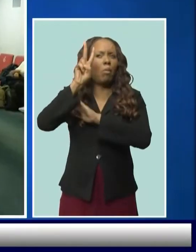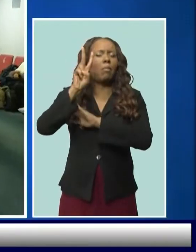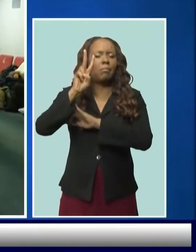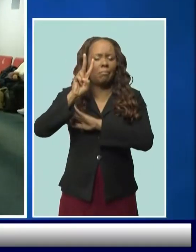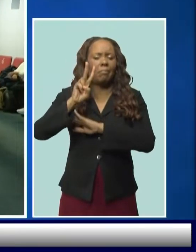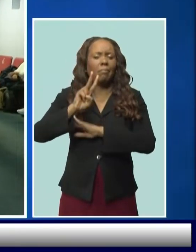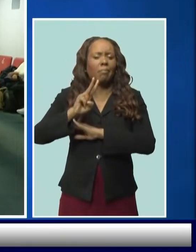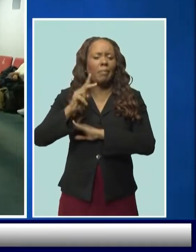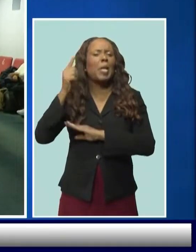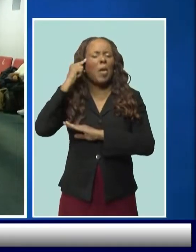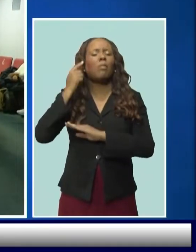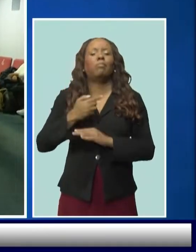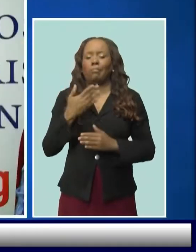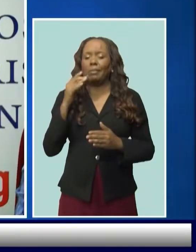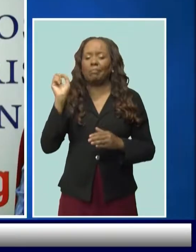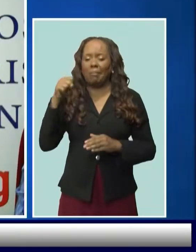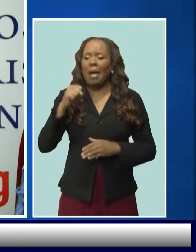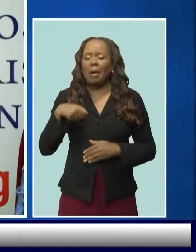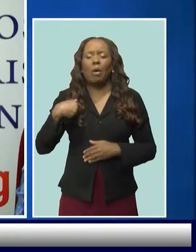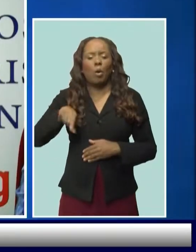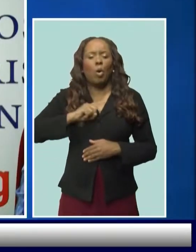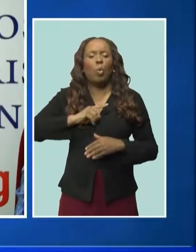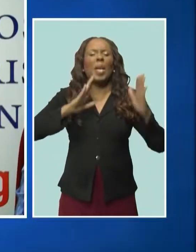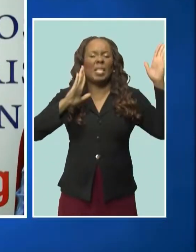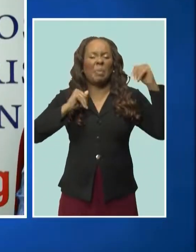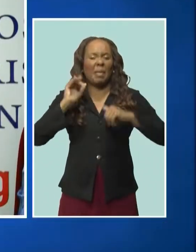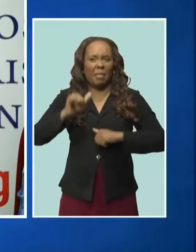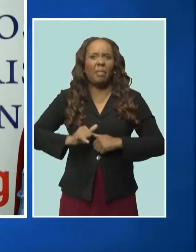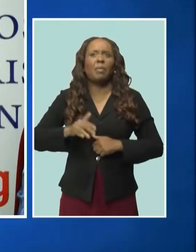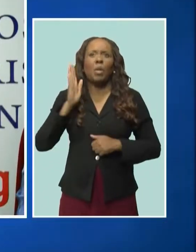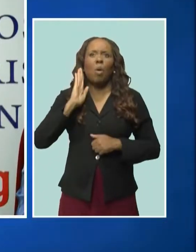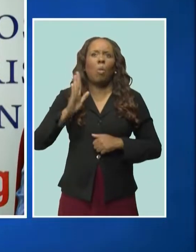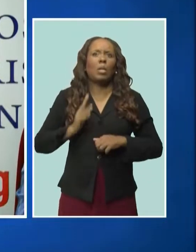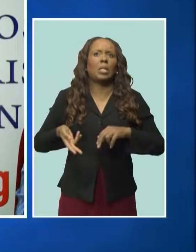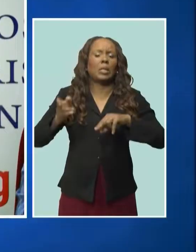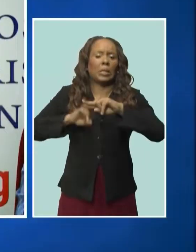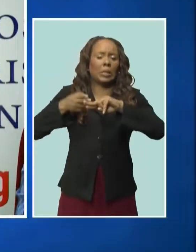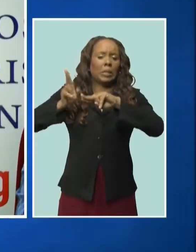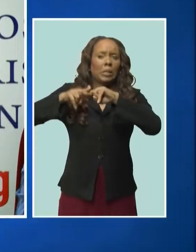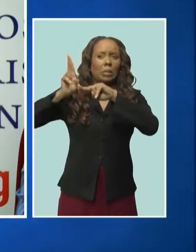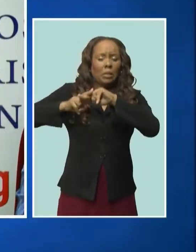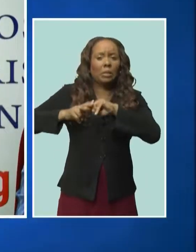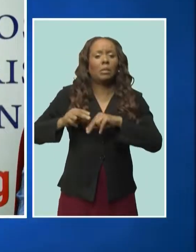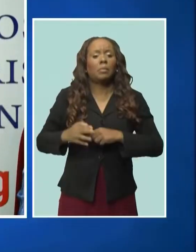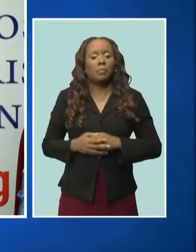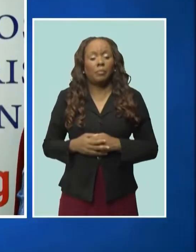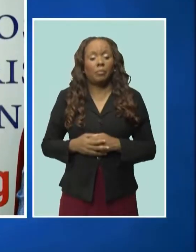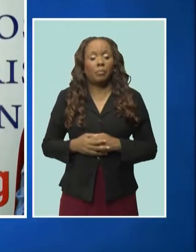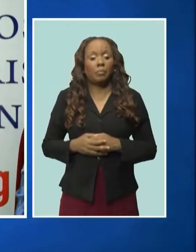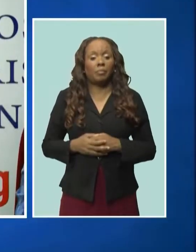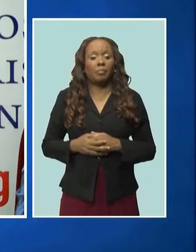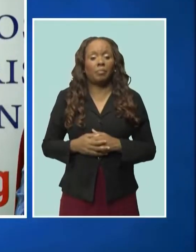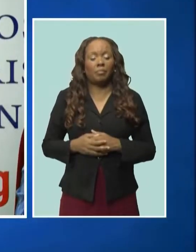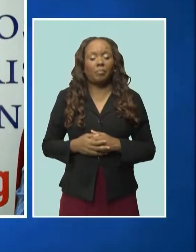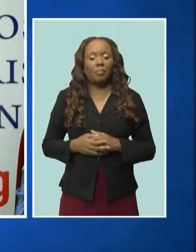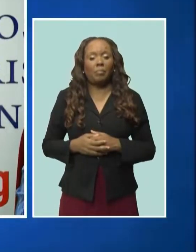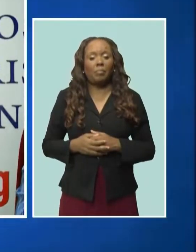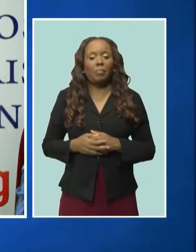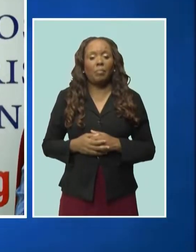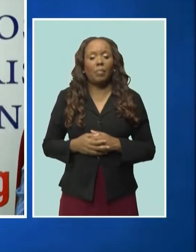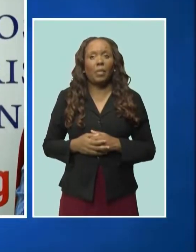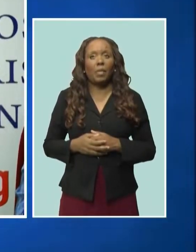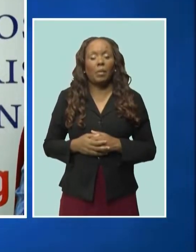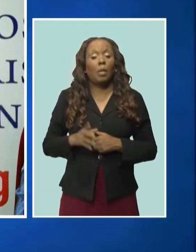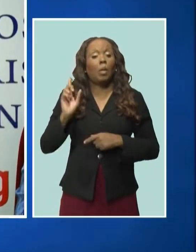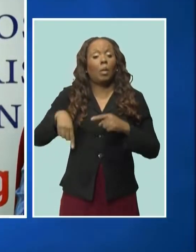UK market in the season and an expansion of airlift capacity across every market in this first quarter of 2024 over the same